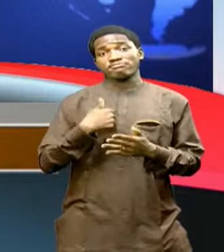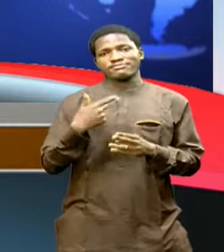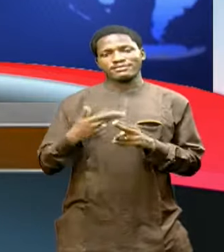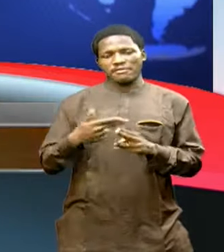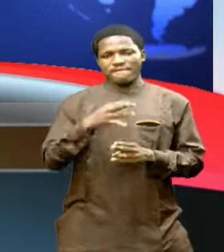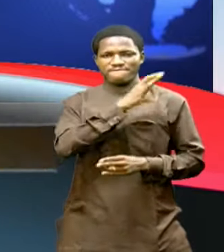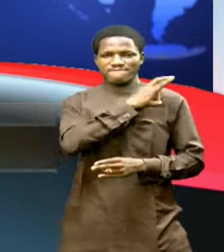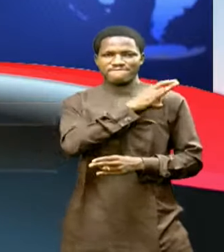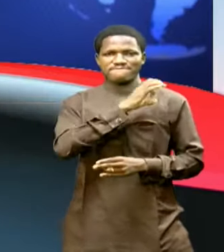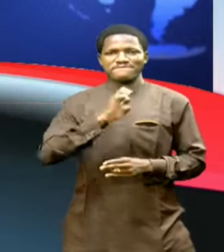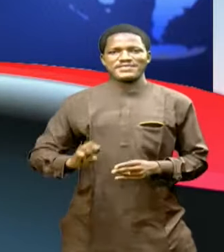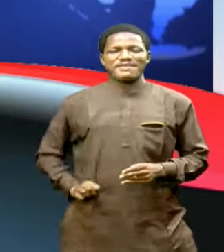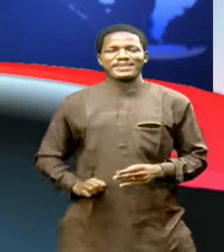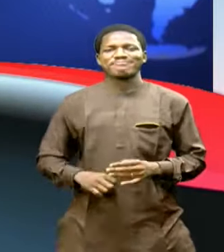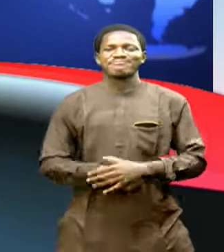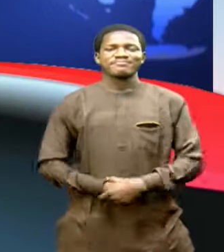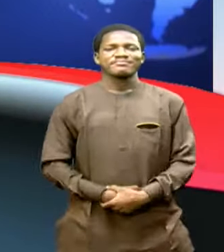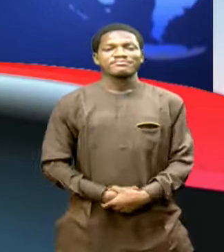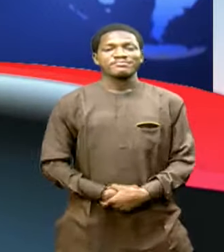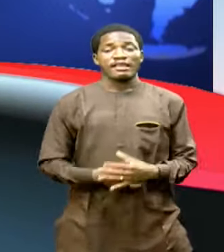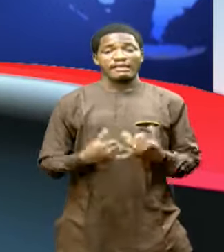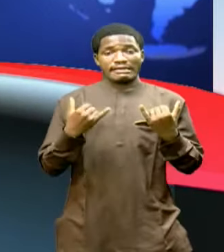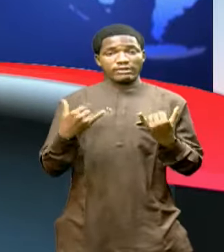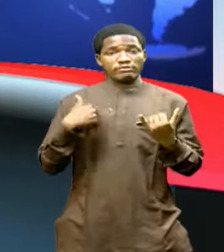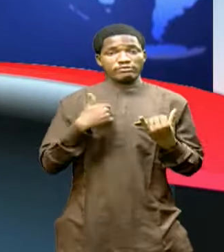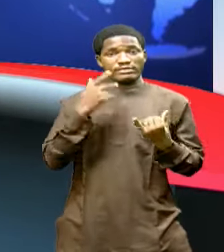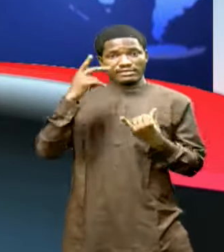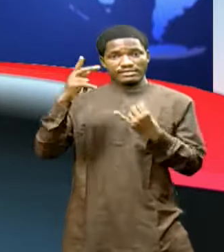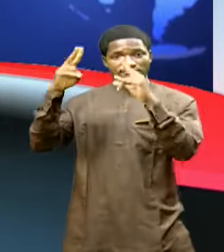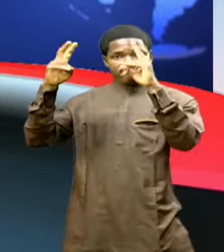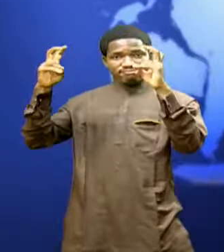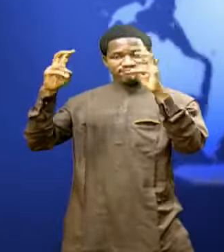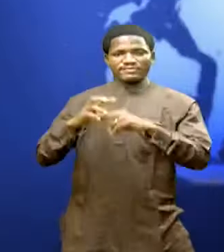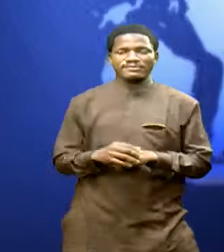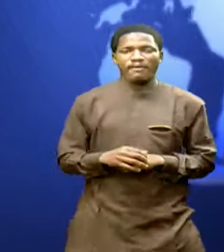is Franklin Ife. Let's now take the headlines.